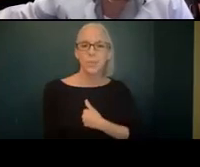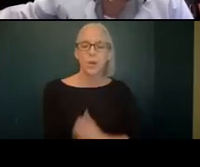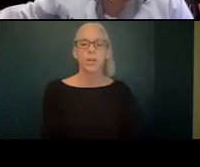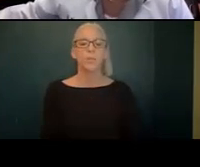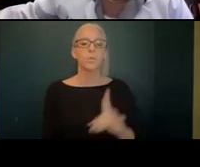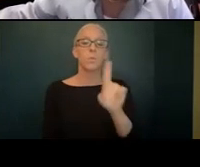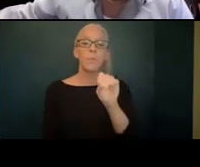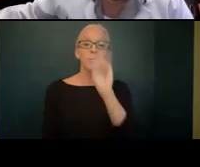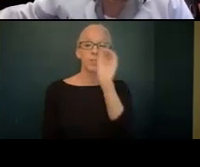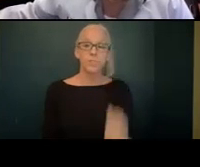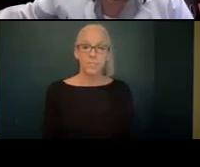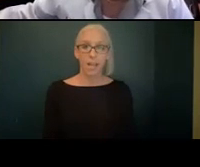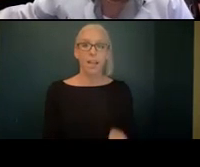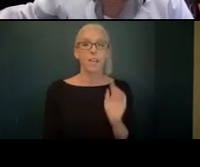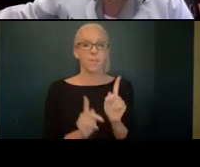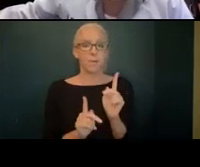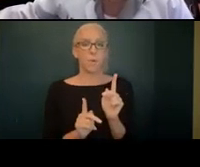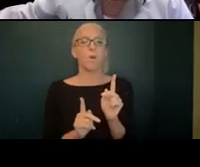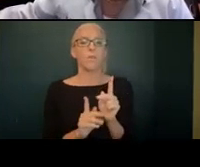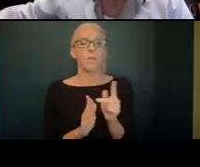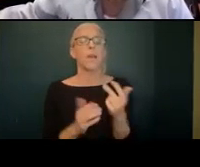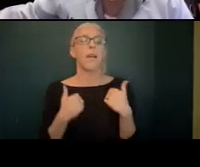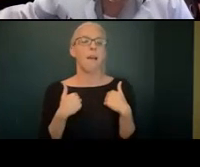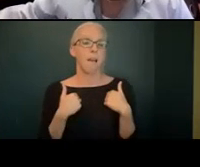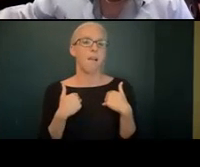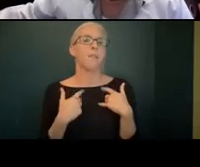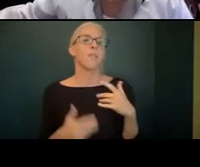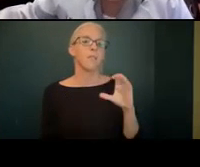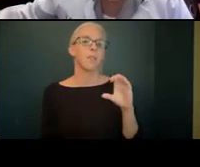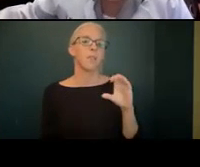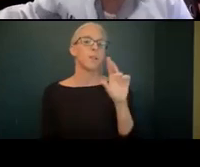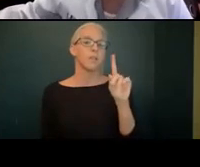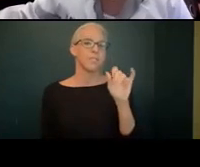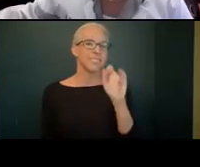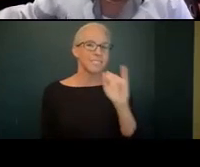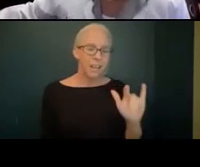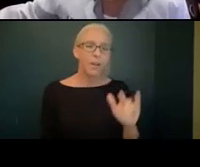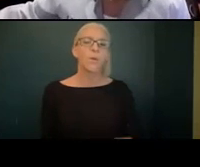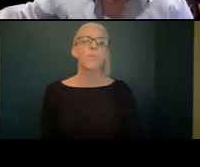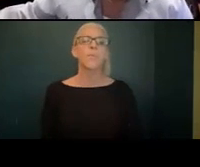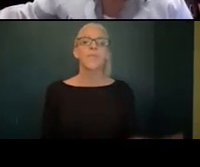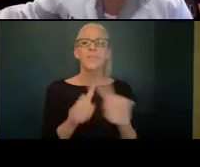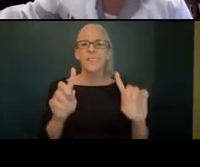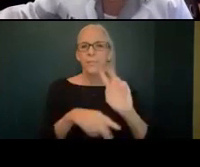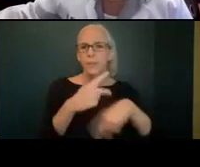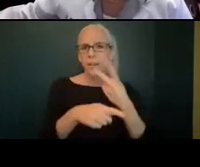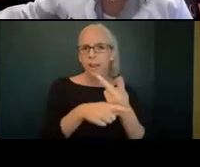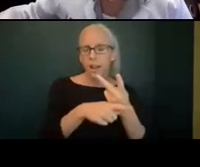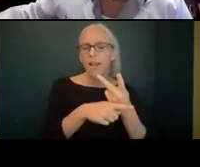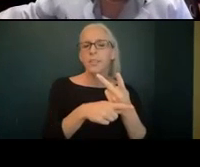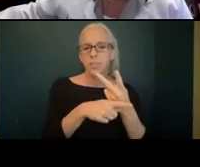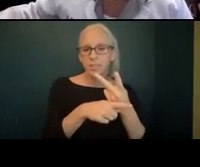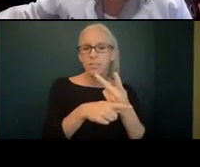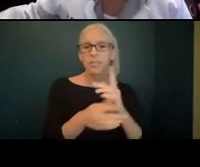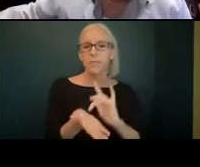those who actually got the cocktail versus 3% of those who didn't. And and again, shows some good protection,